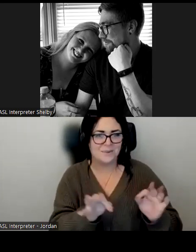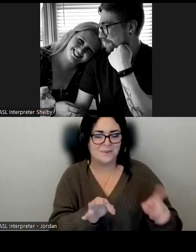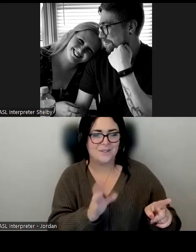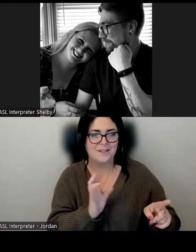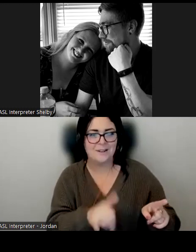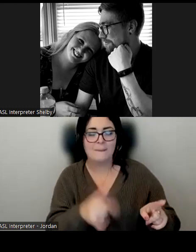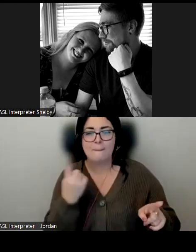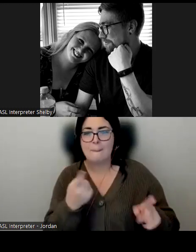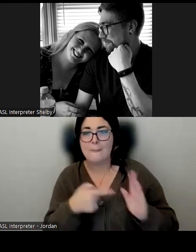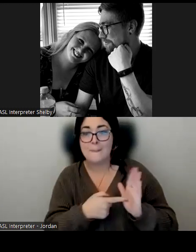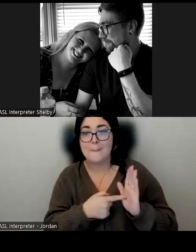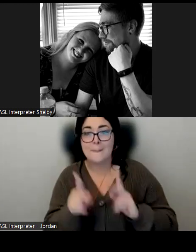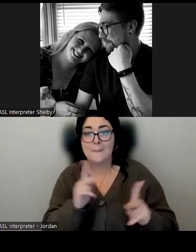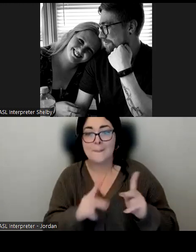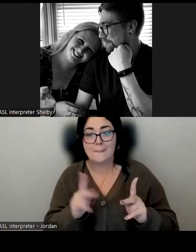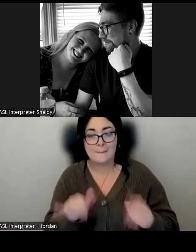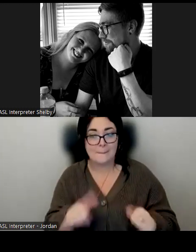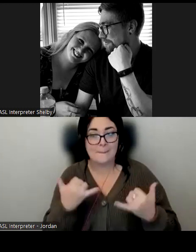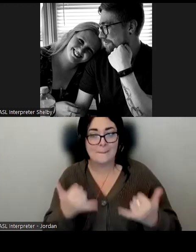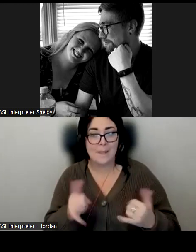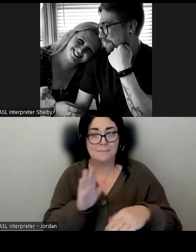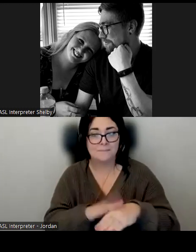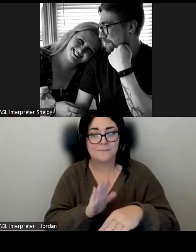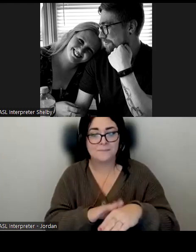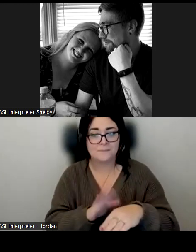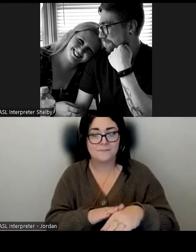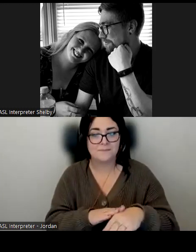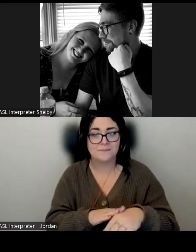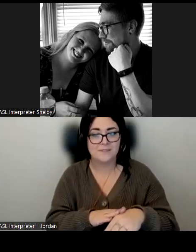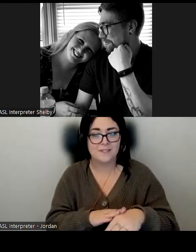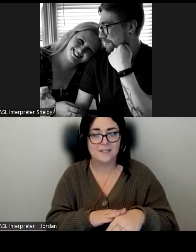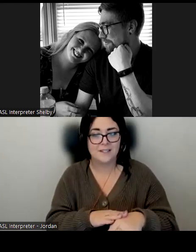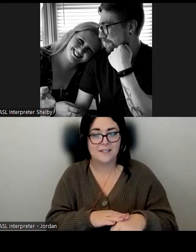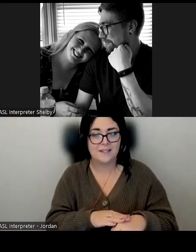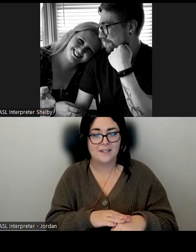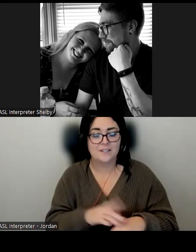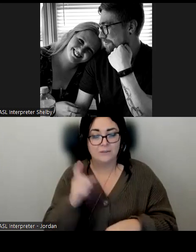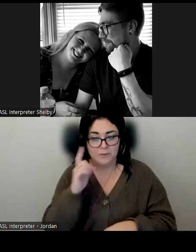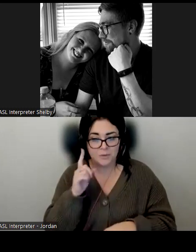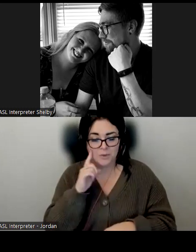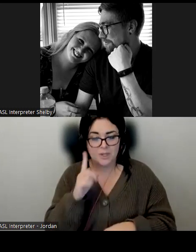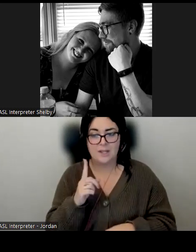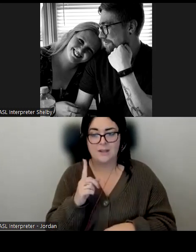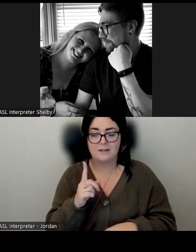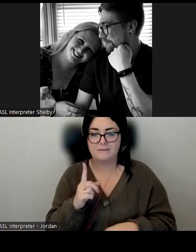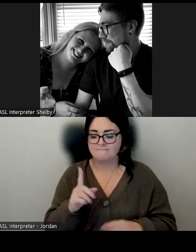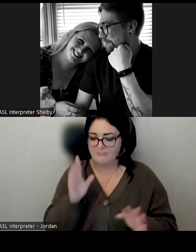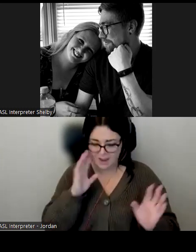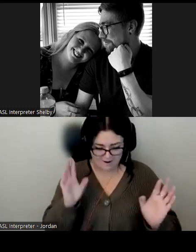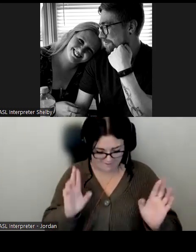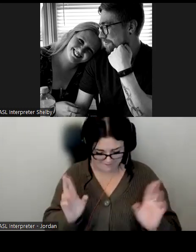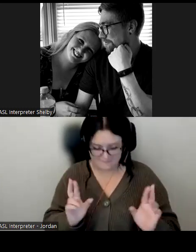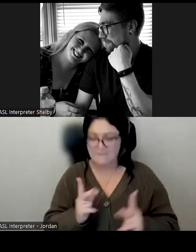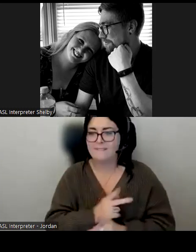I always say, now I'm going to warn you, you can't be up to it. So just as you think you have this all figured out,